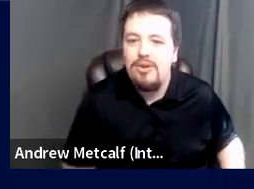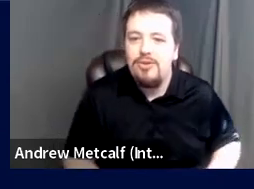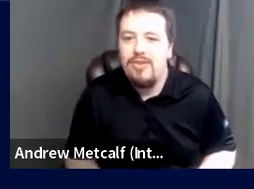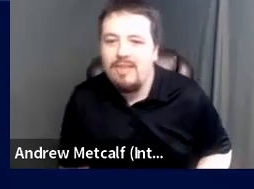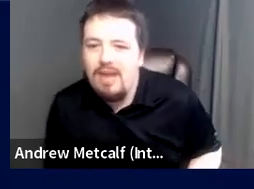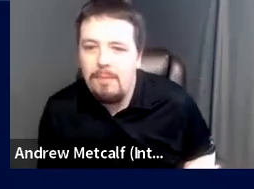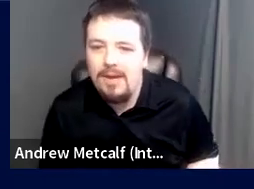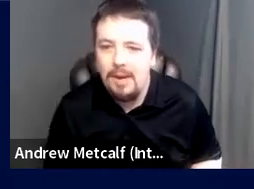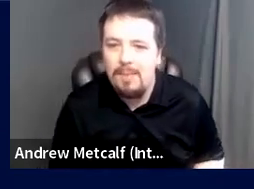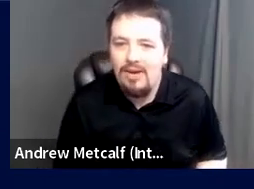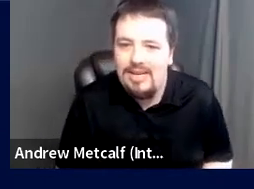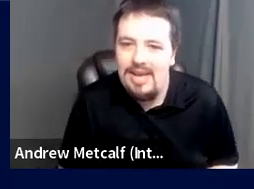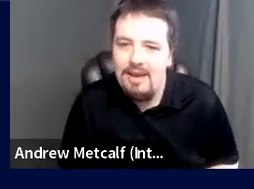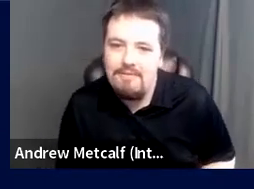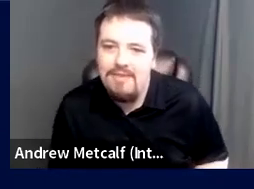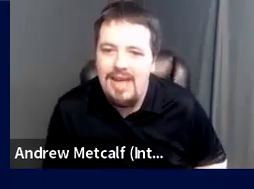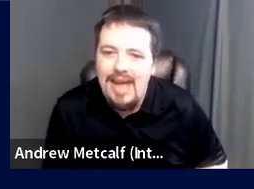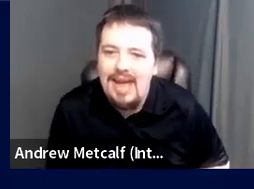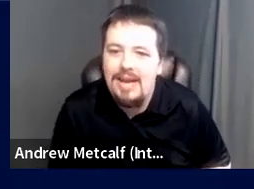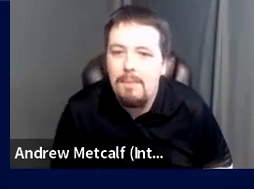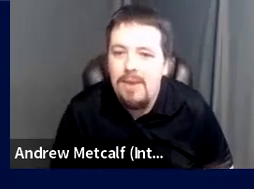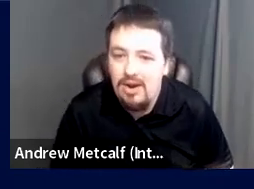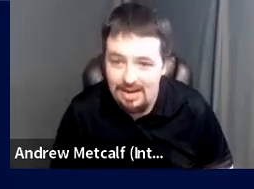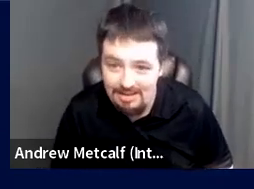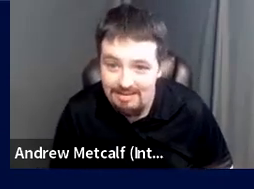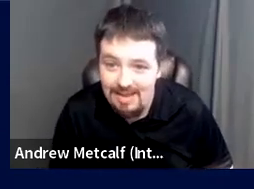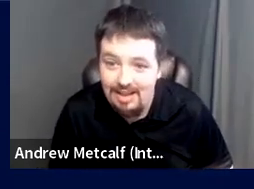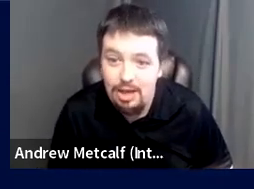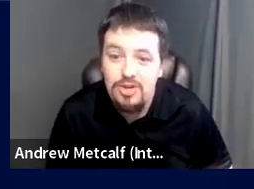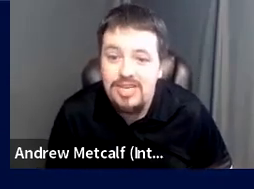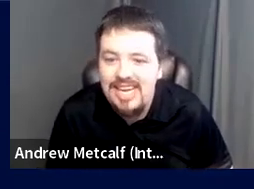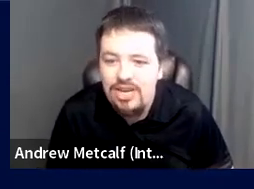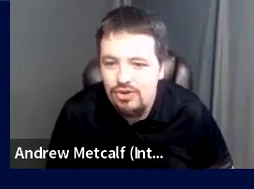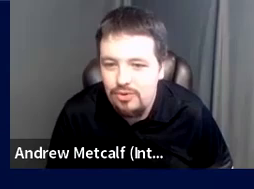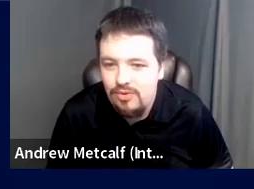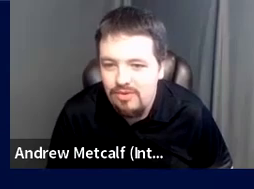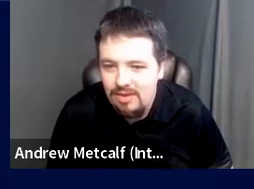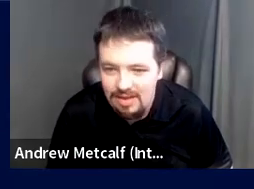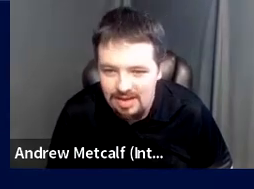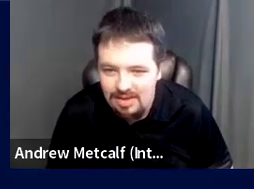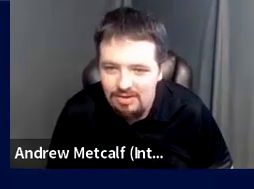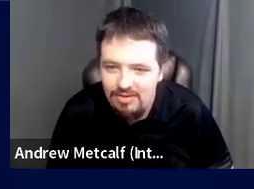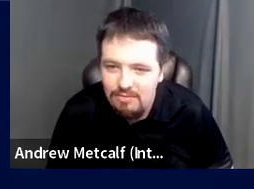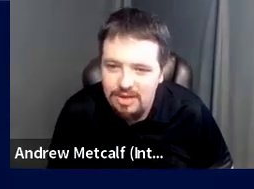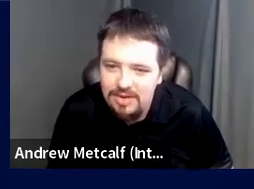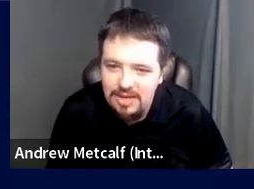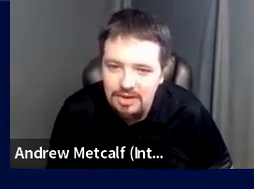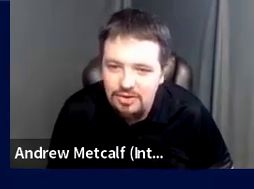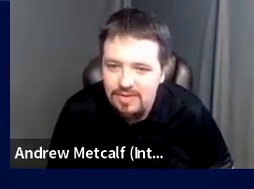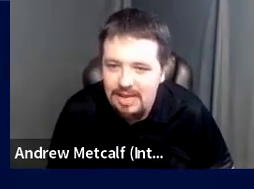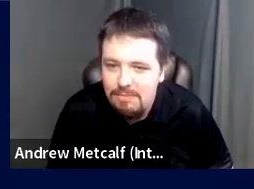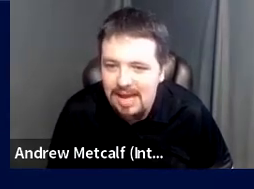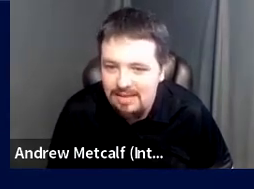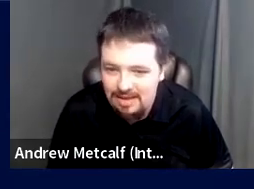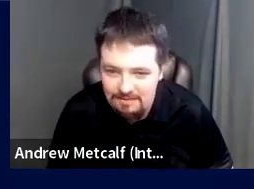I'm introducing this topic about deaf and American Sign Language issues. There's several different